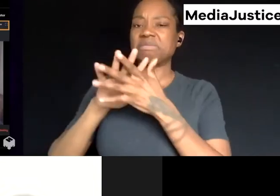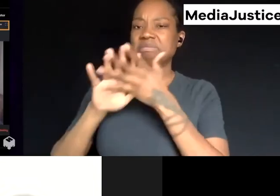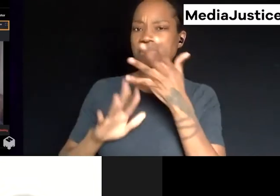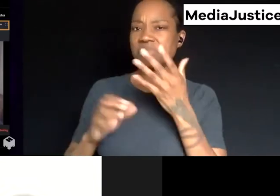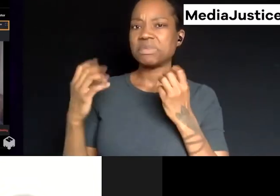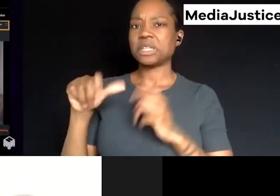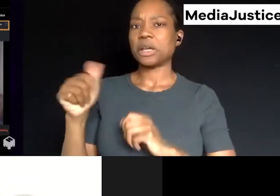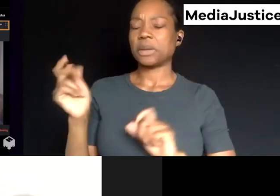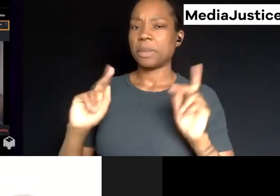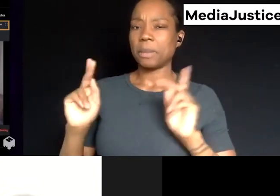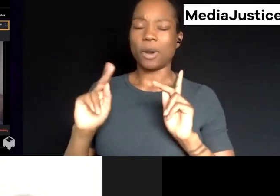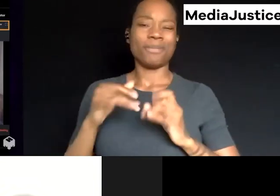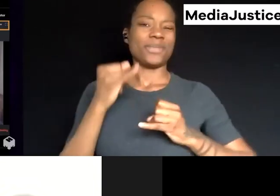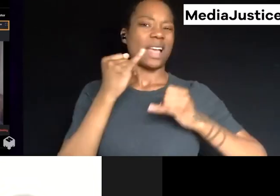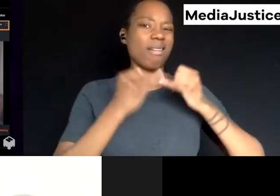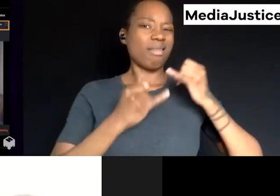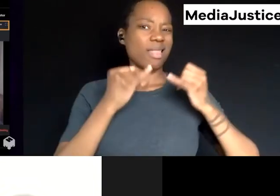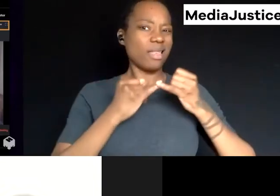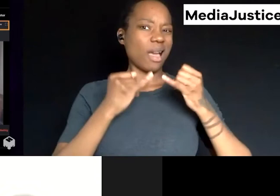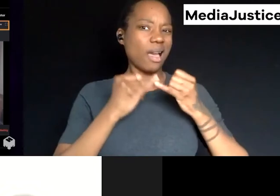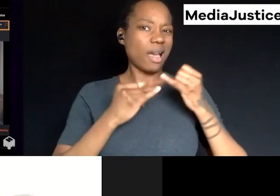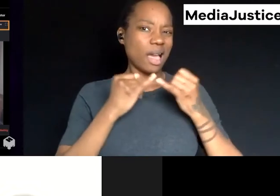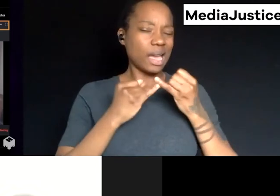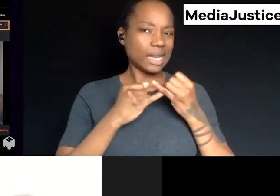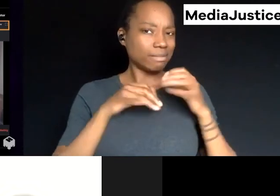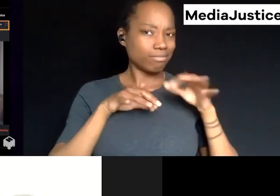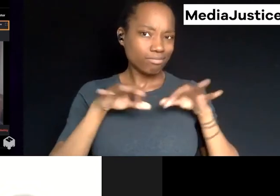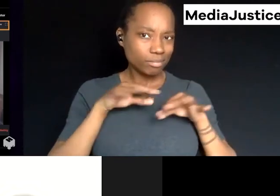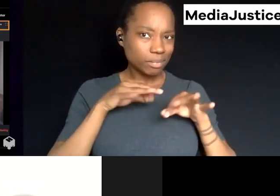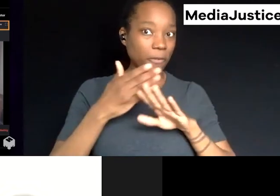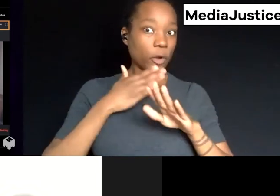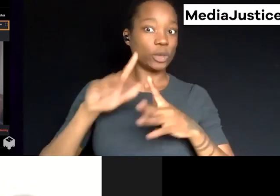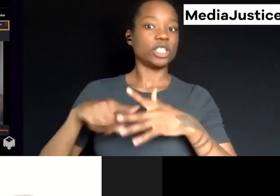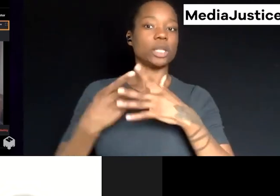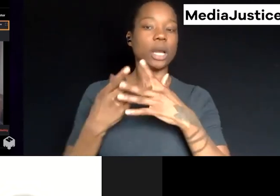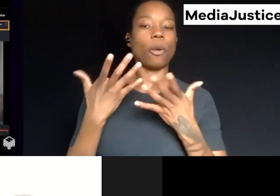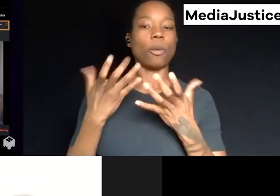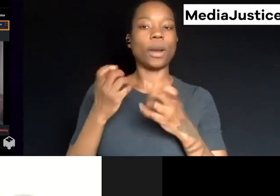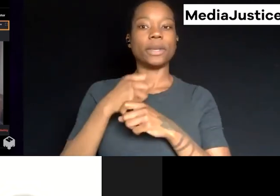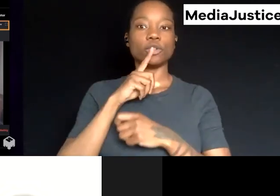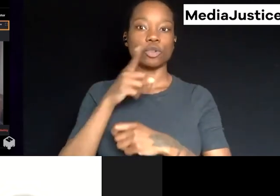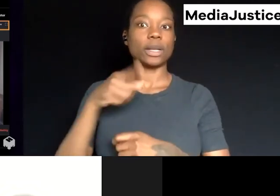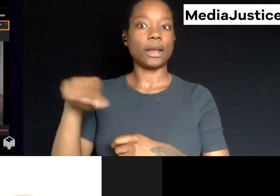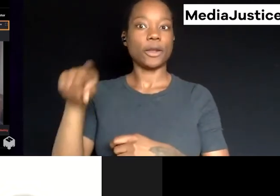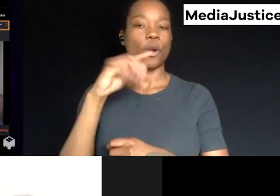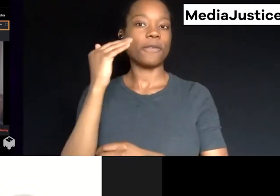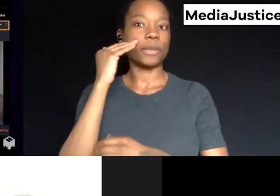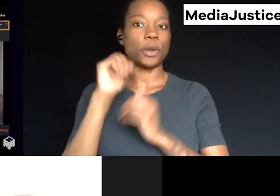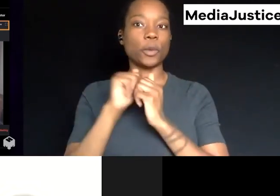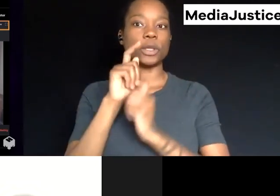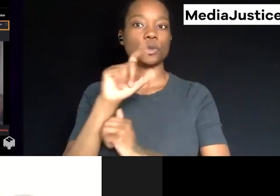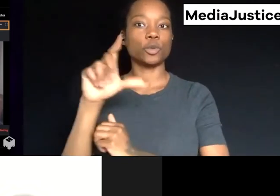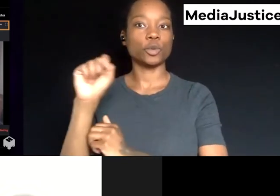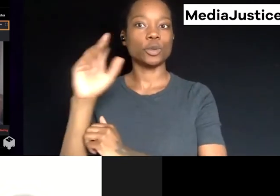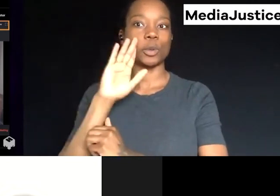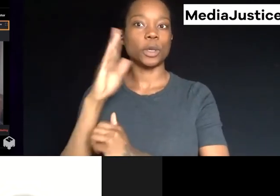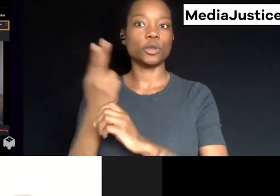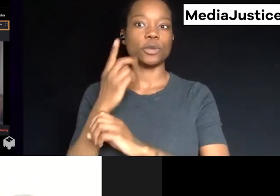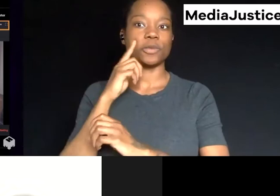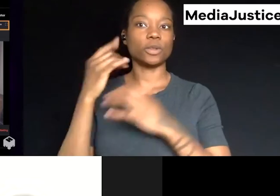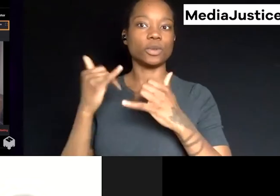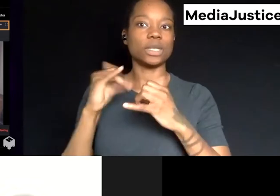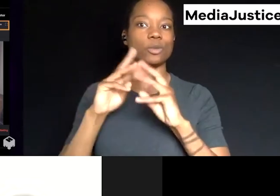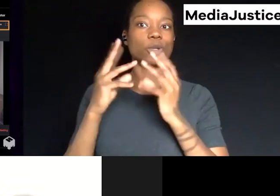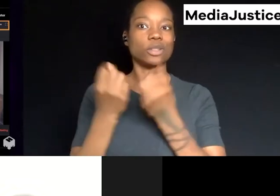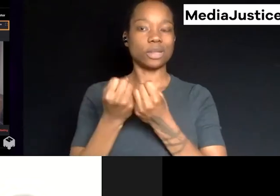wanted to make sure that you all are familiar with the tools that we'll be using in today's workshop and to make sure that your experience is as interactive as